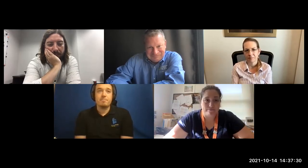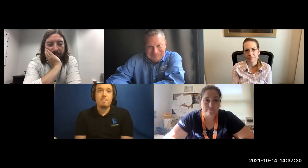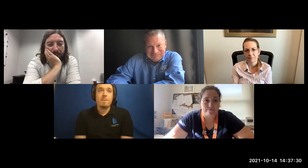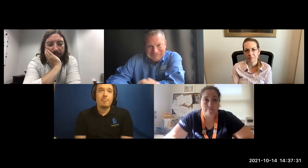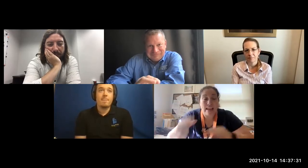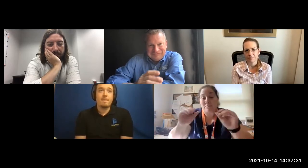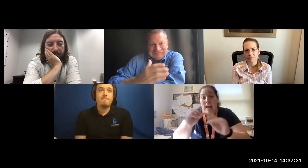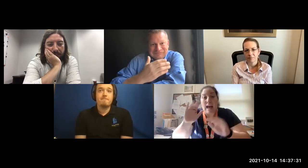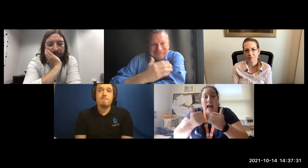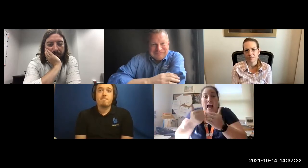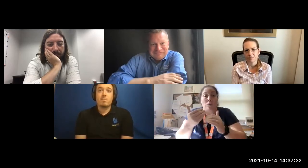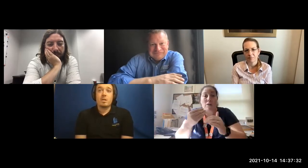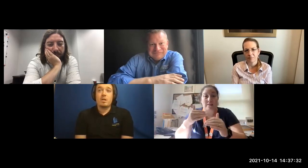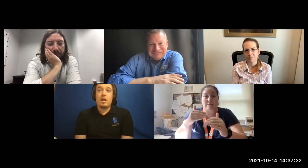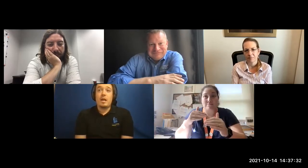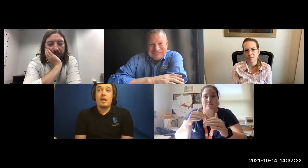educationally.